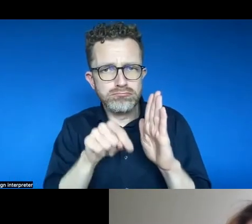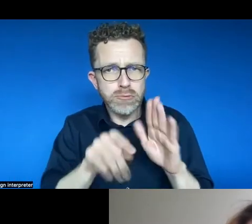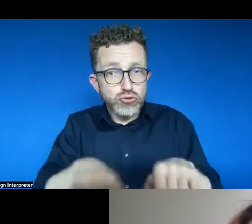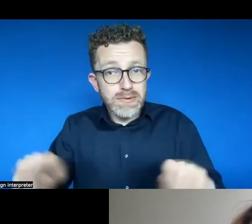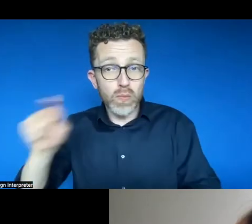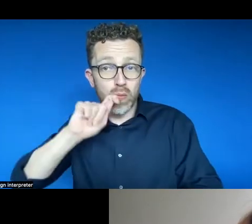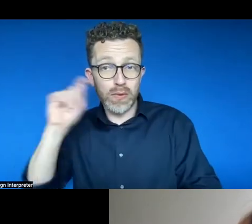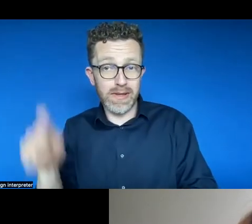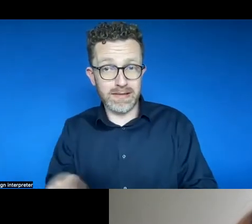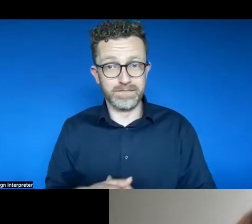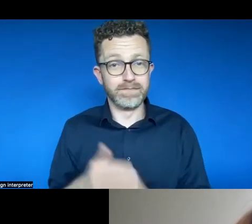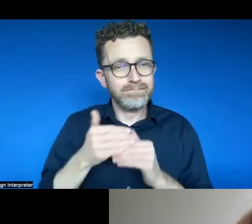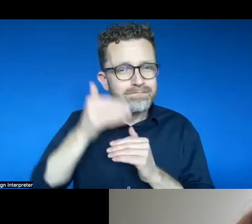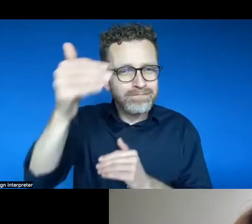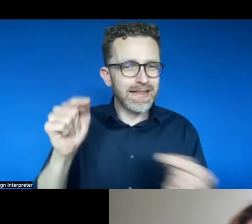Ukraine.